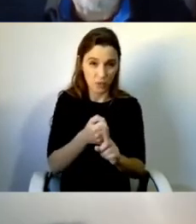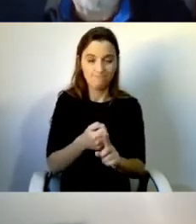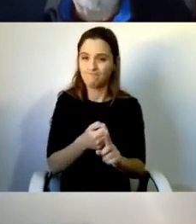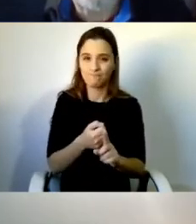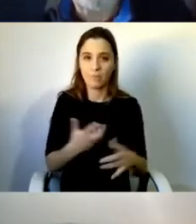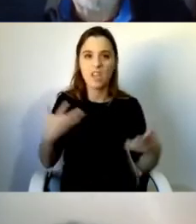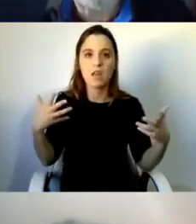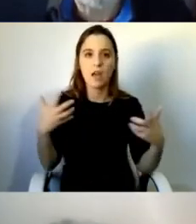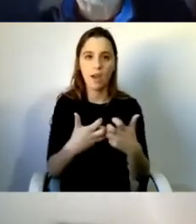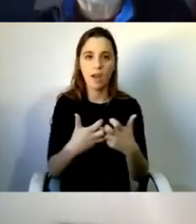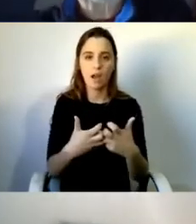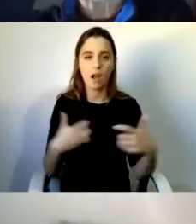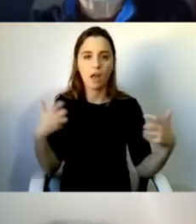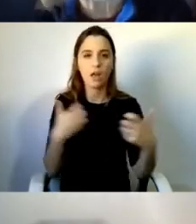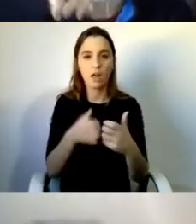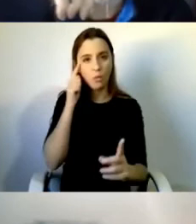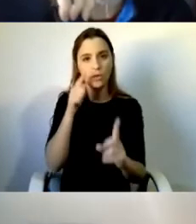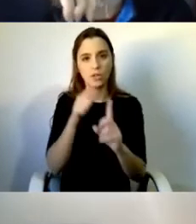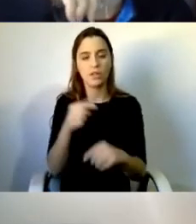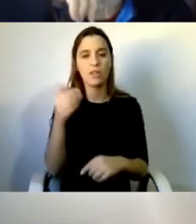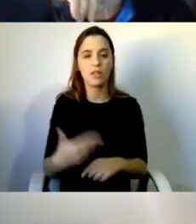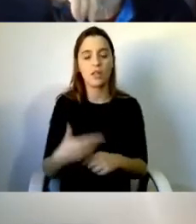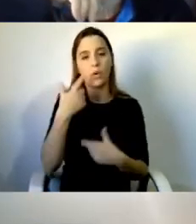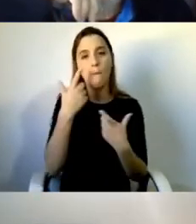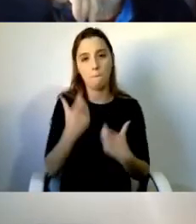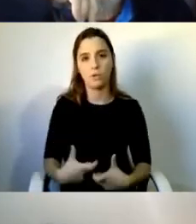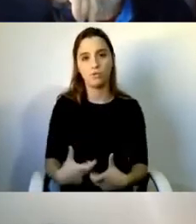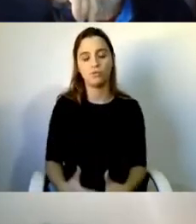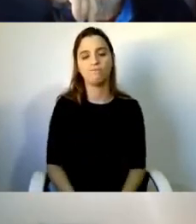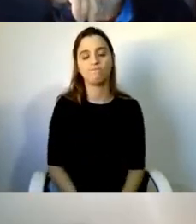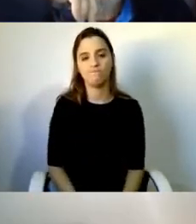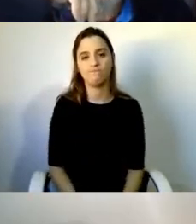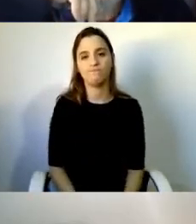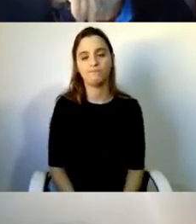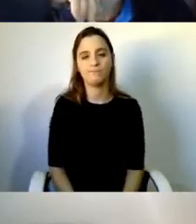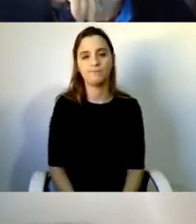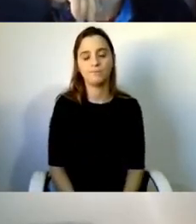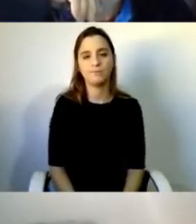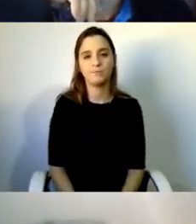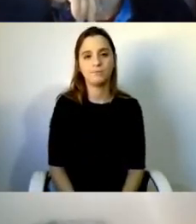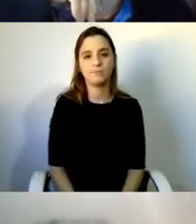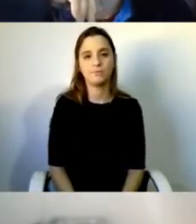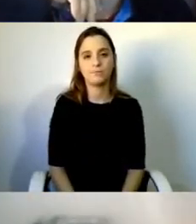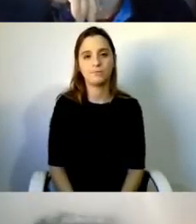people. Then that's the worst thing that can happen.